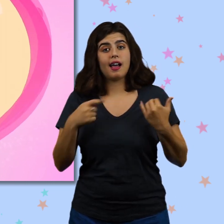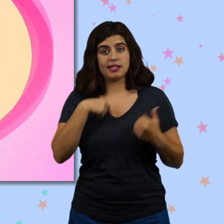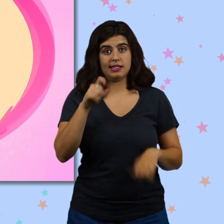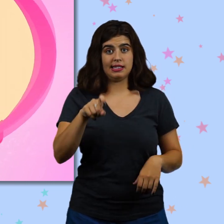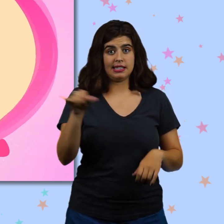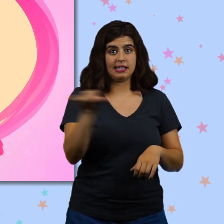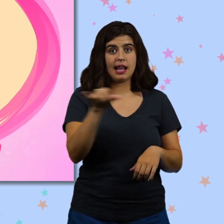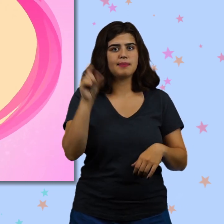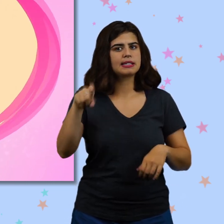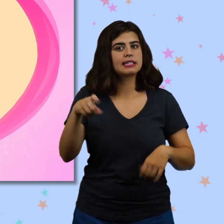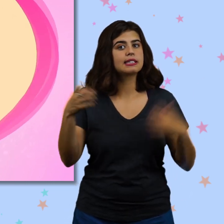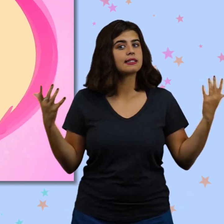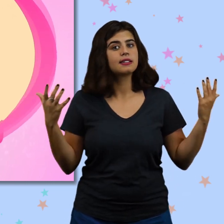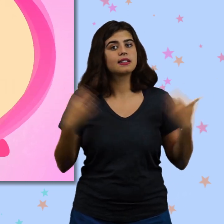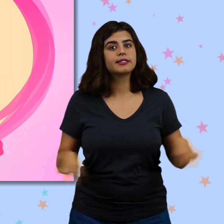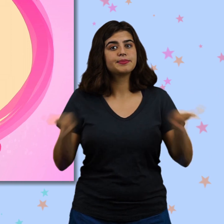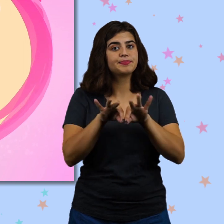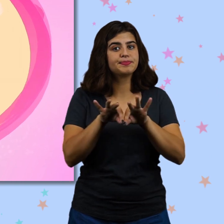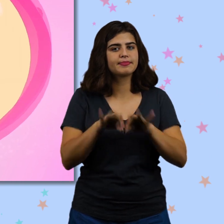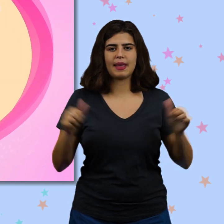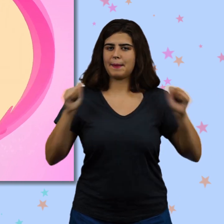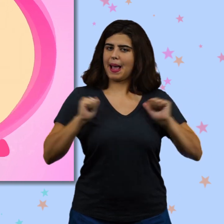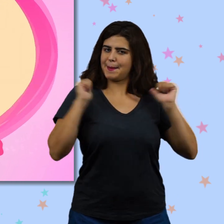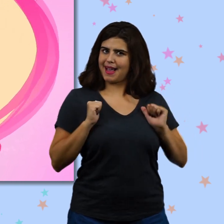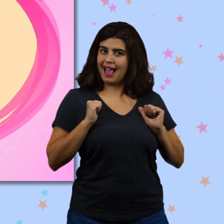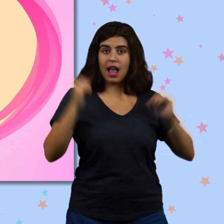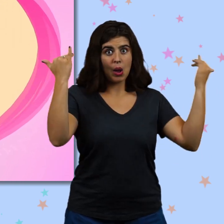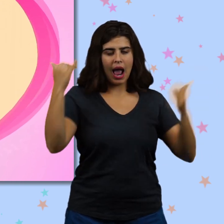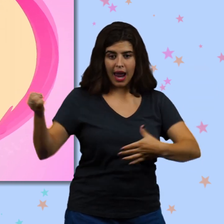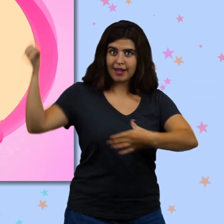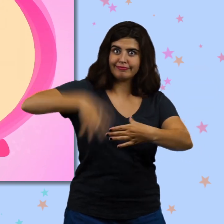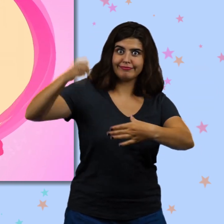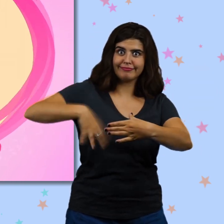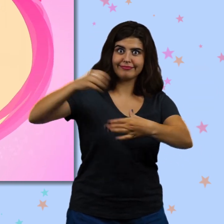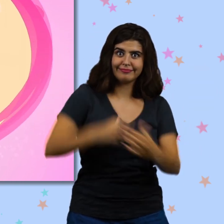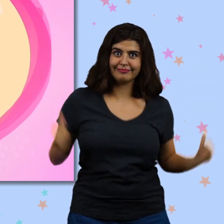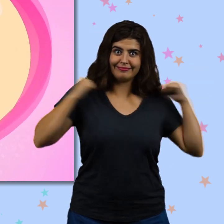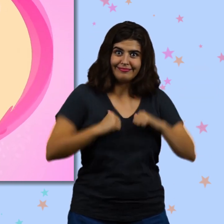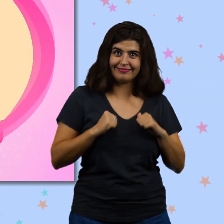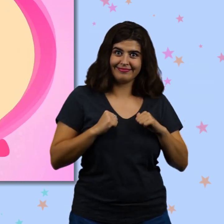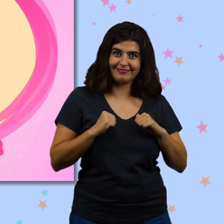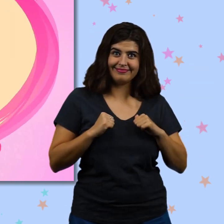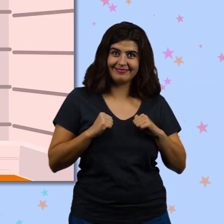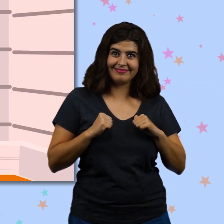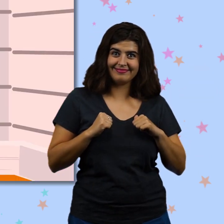pencil gets dull. Oh, and we'll also need, most importantly, a backpack to store everything.